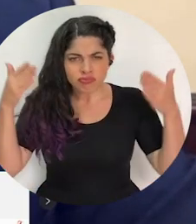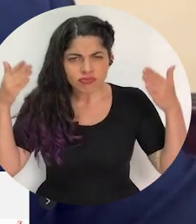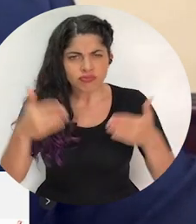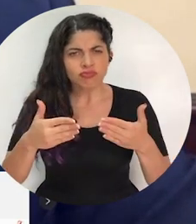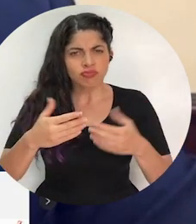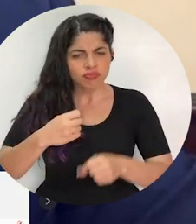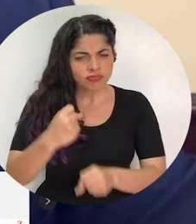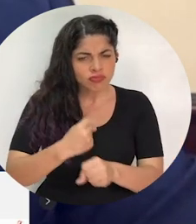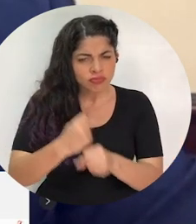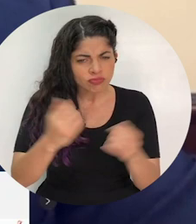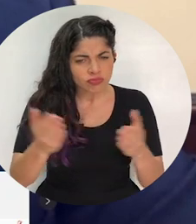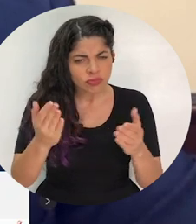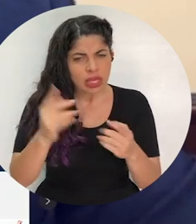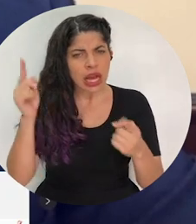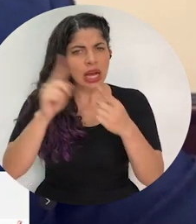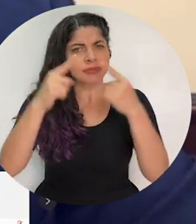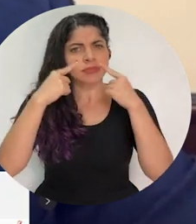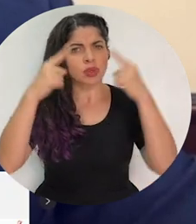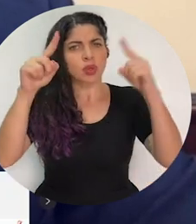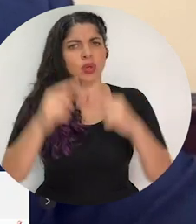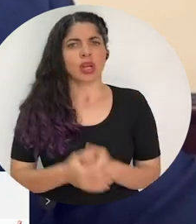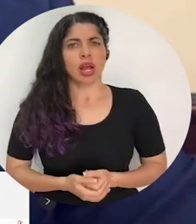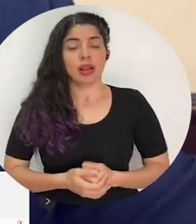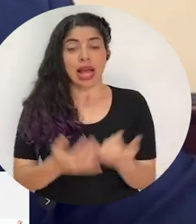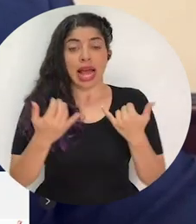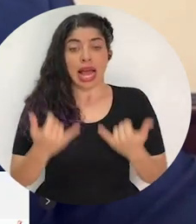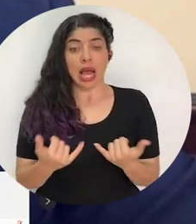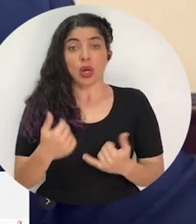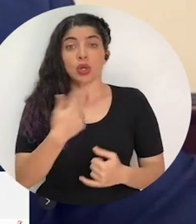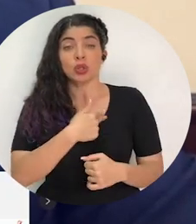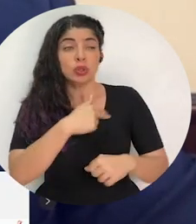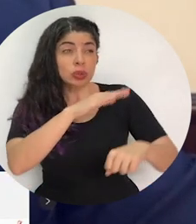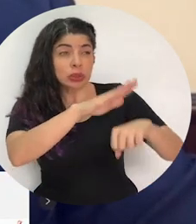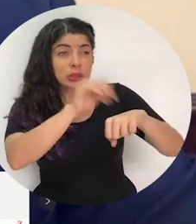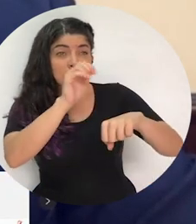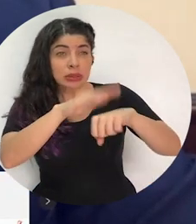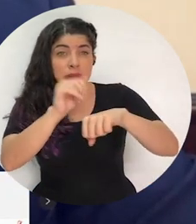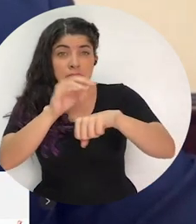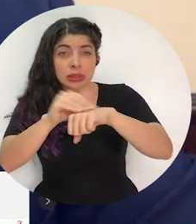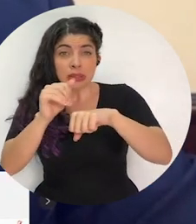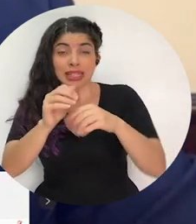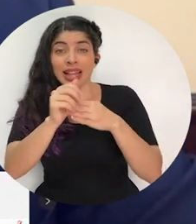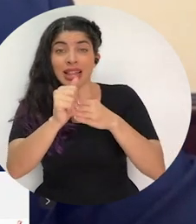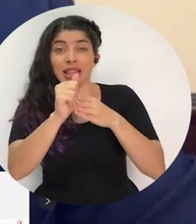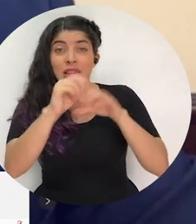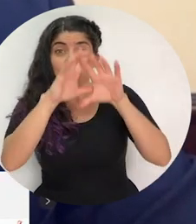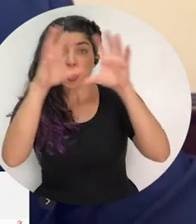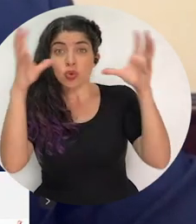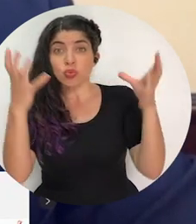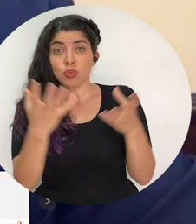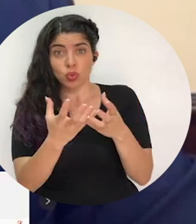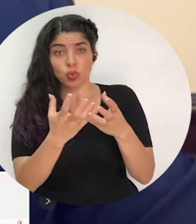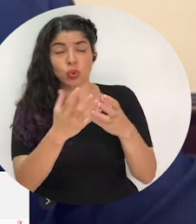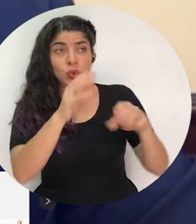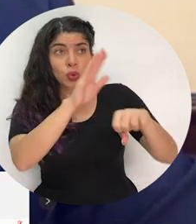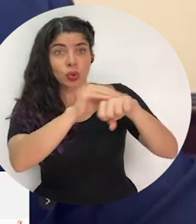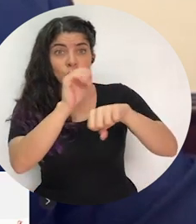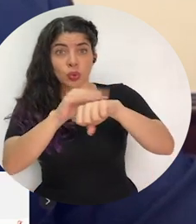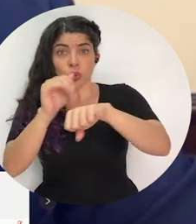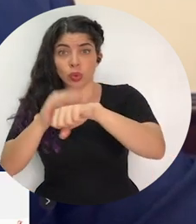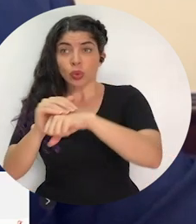to advocate and to make it happen. And now what we call upon other world